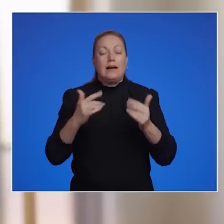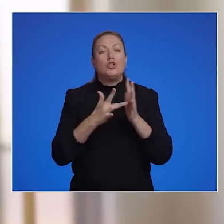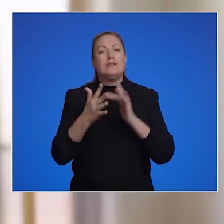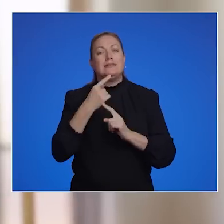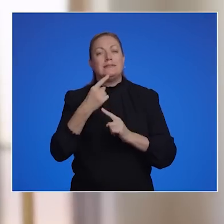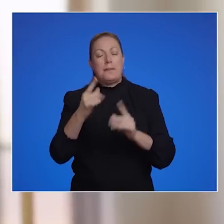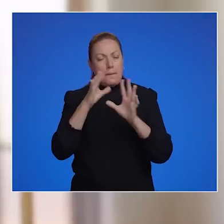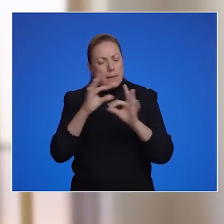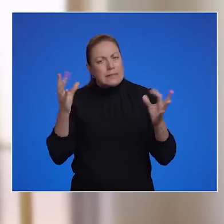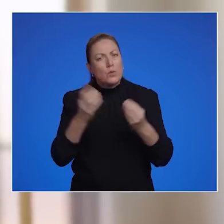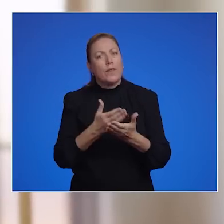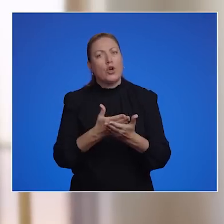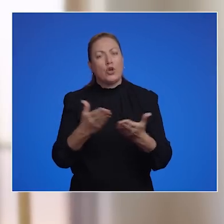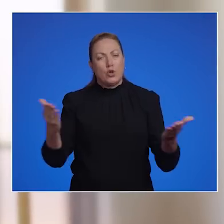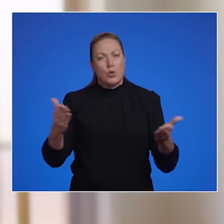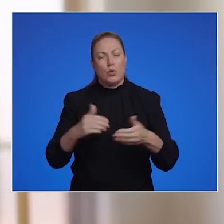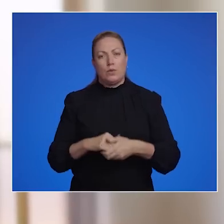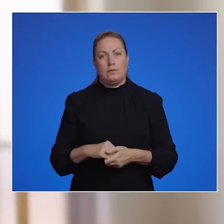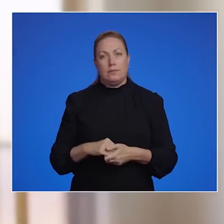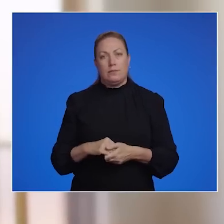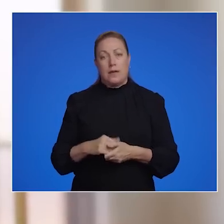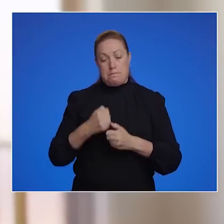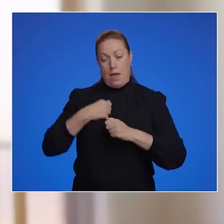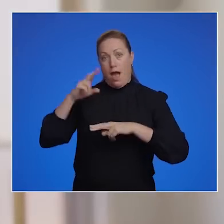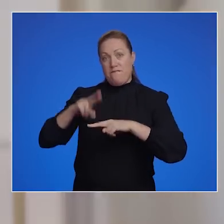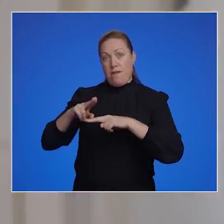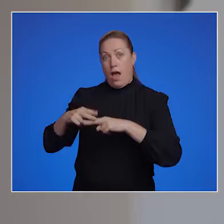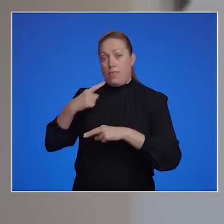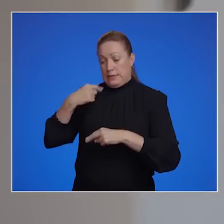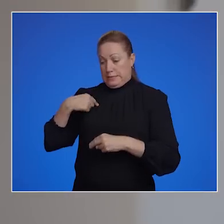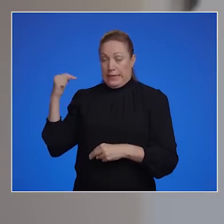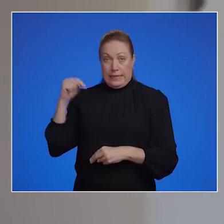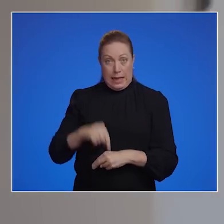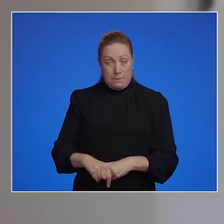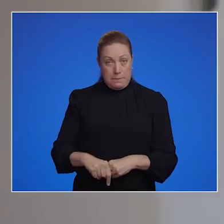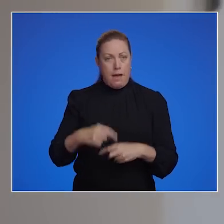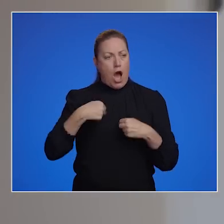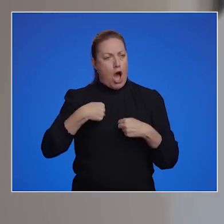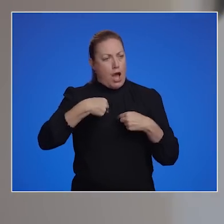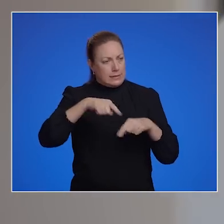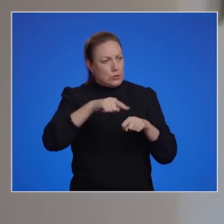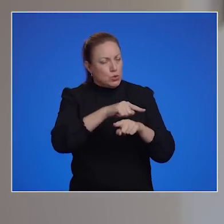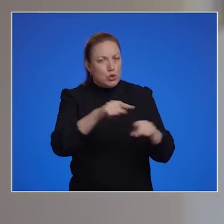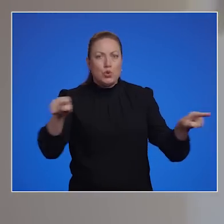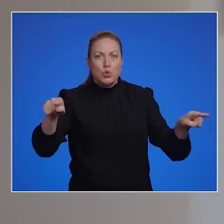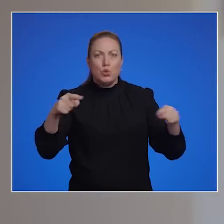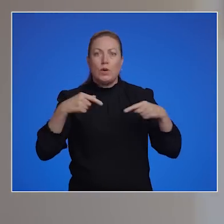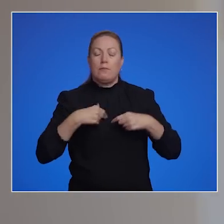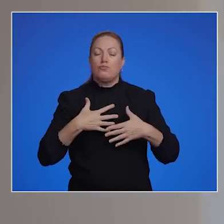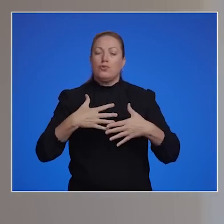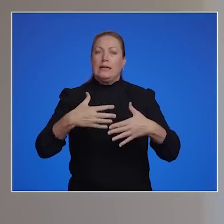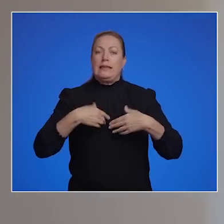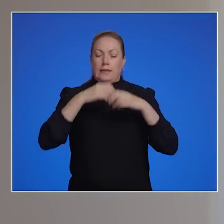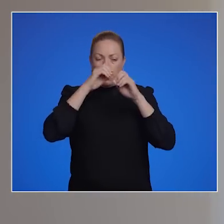you. As the Father sent me, so am I sending you." After saying this, he breathed on them and